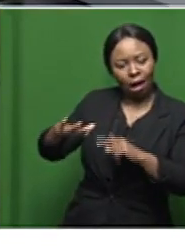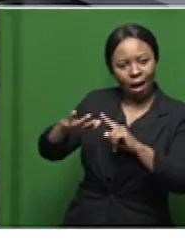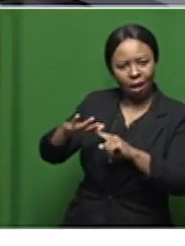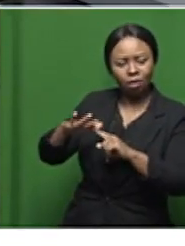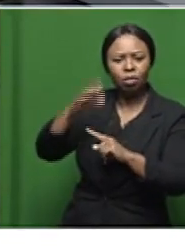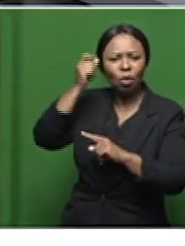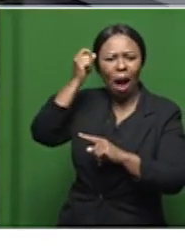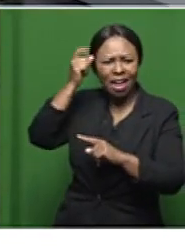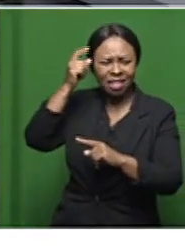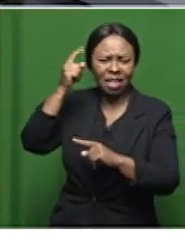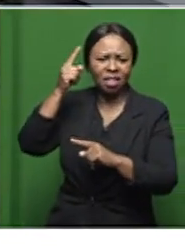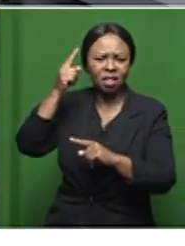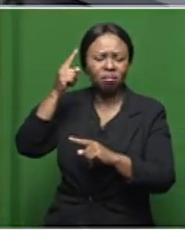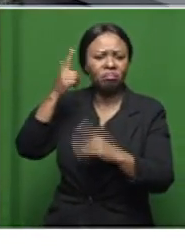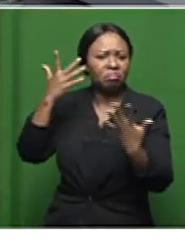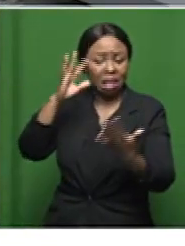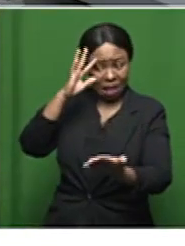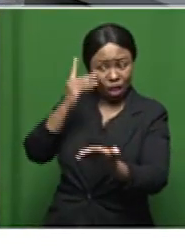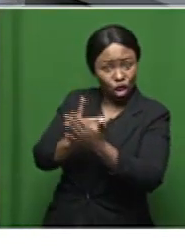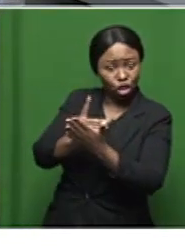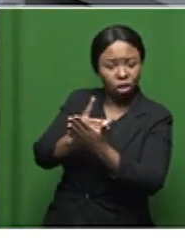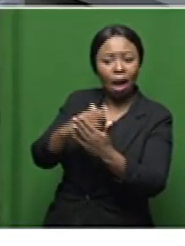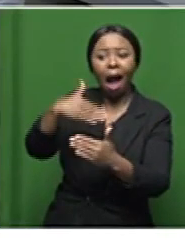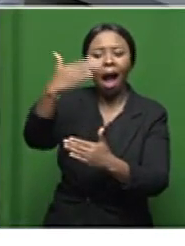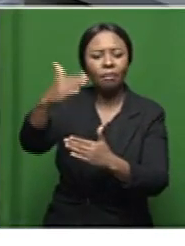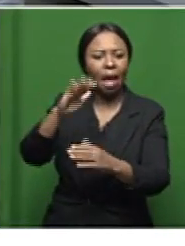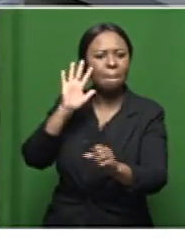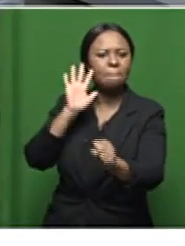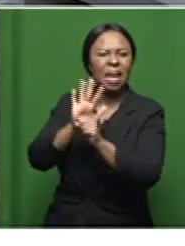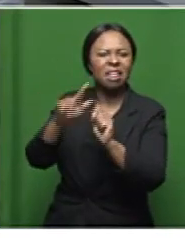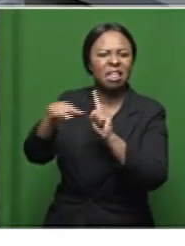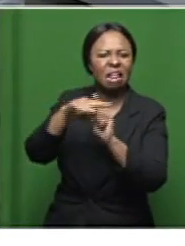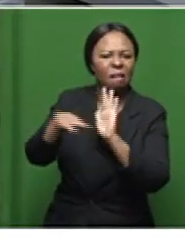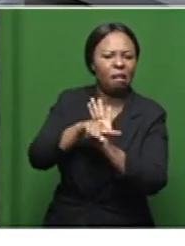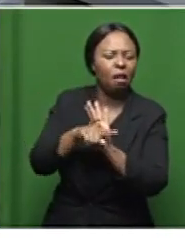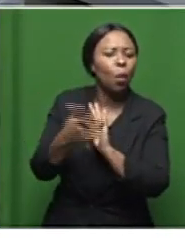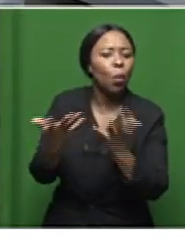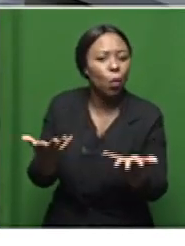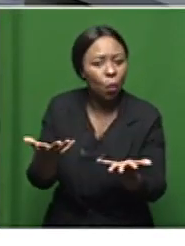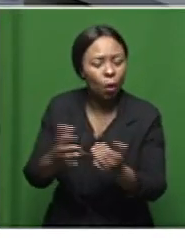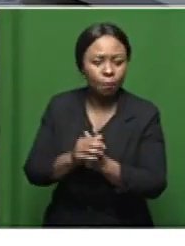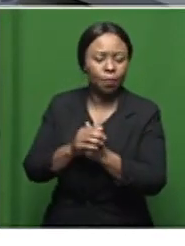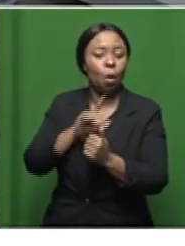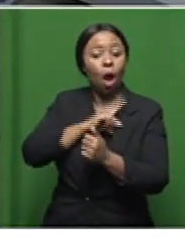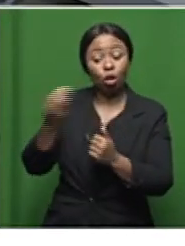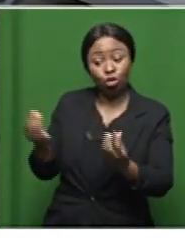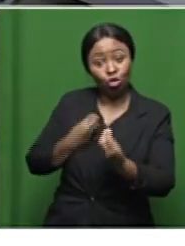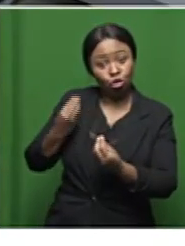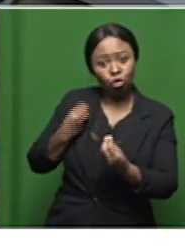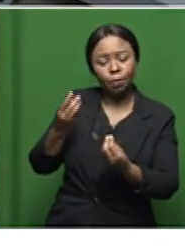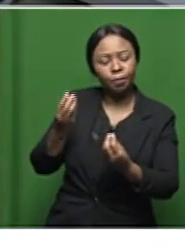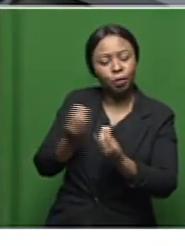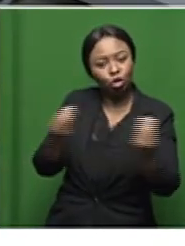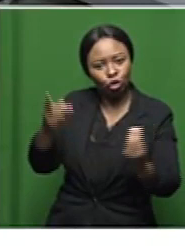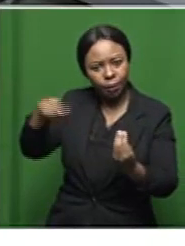of the decisions that they take. So I think preparedness is very important, and kids absorb so much. And I guess you can also level it